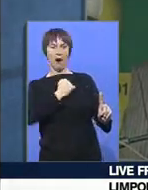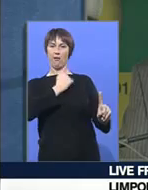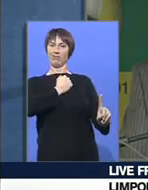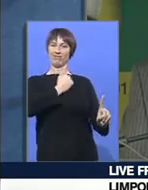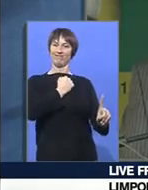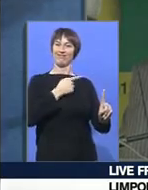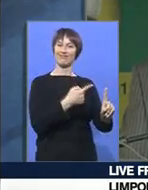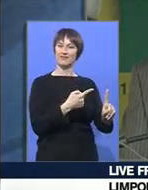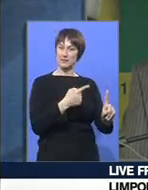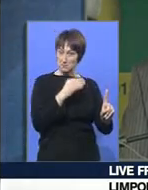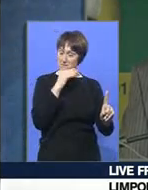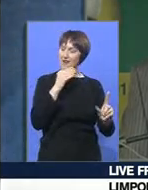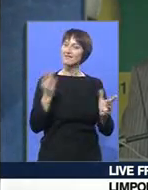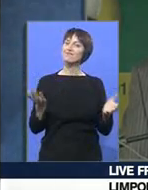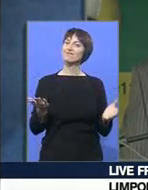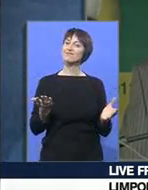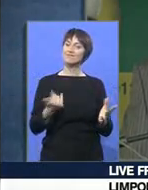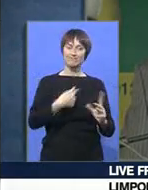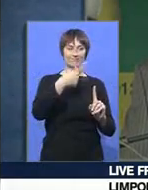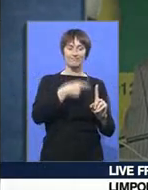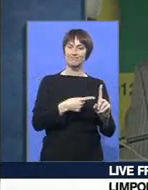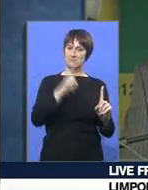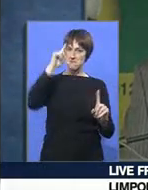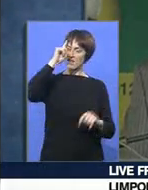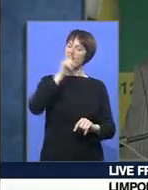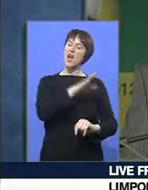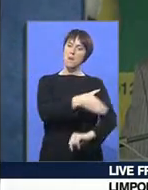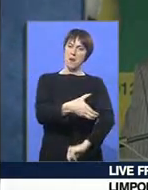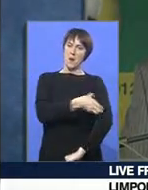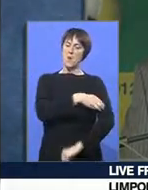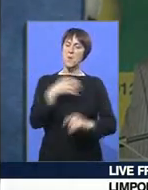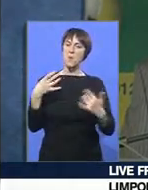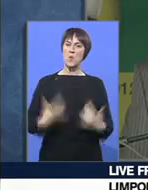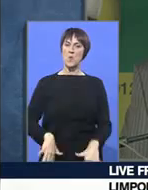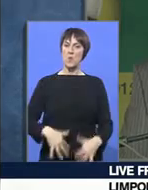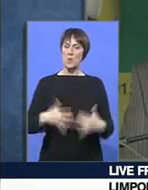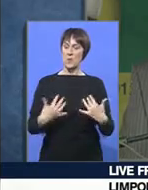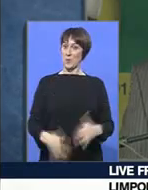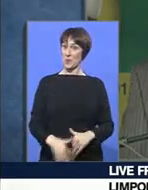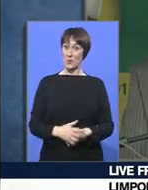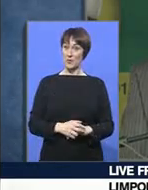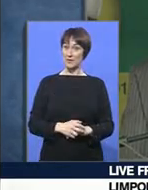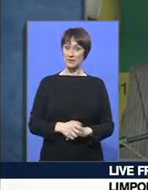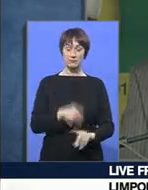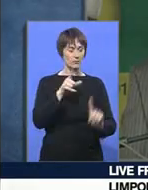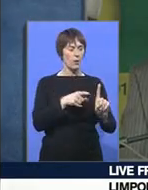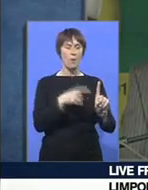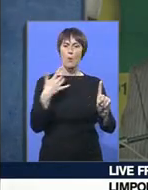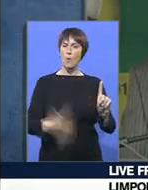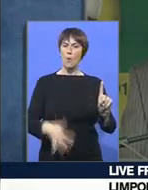Such is the power of Nelson Rolihlahla Mandela, a unique and great